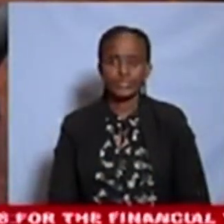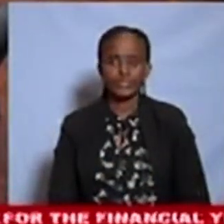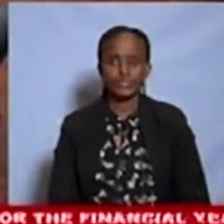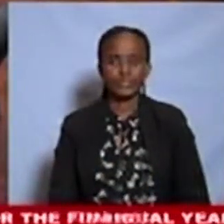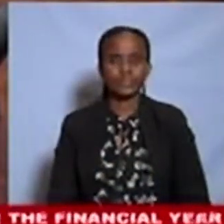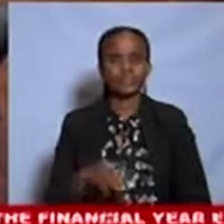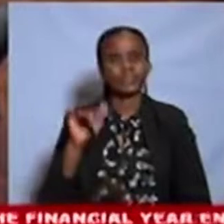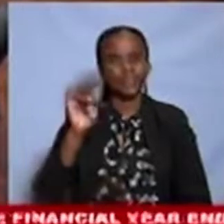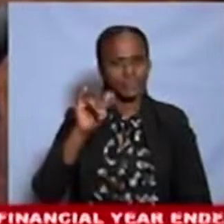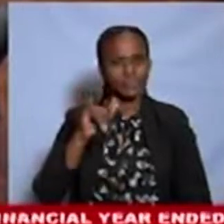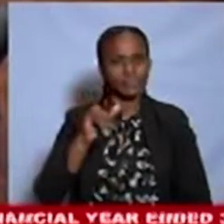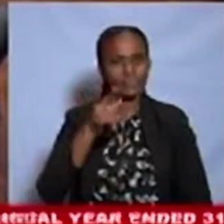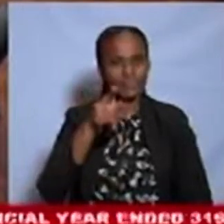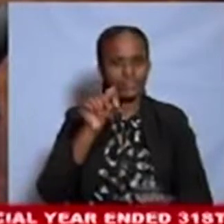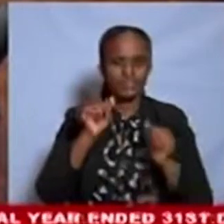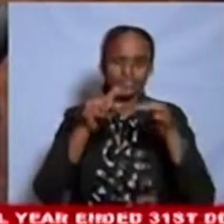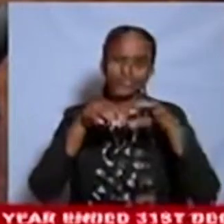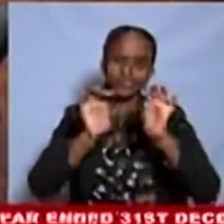Yes, go ahead. Please go